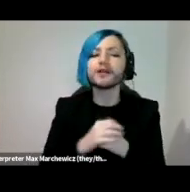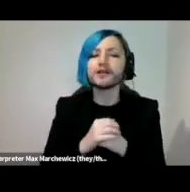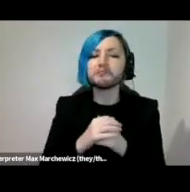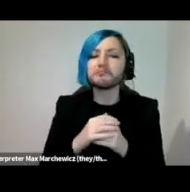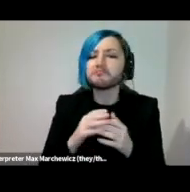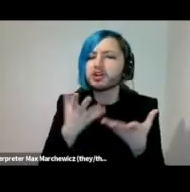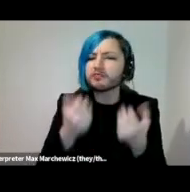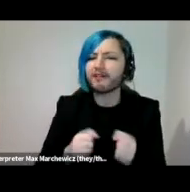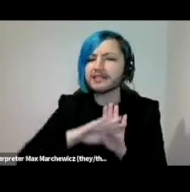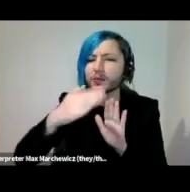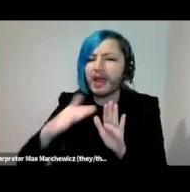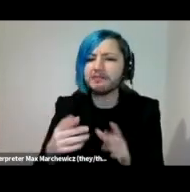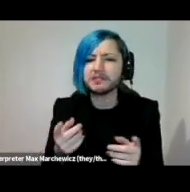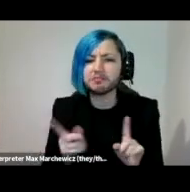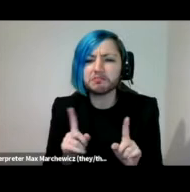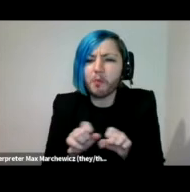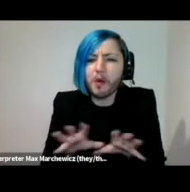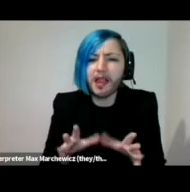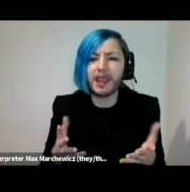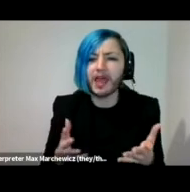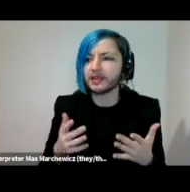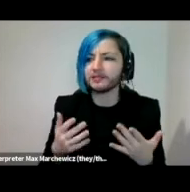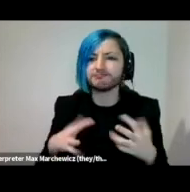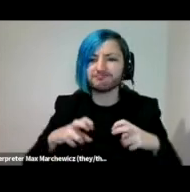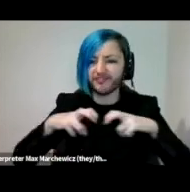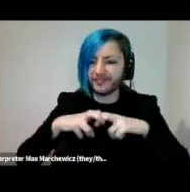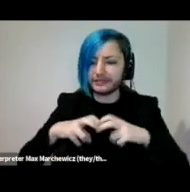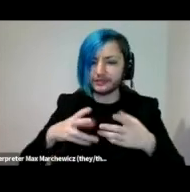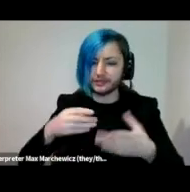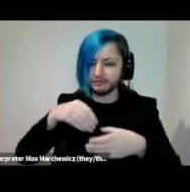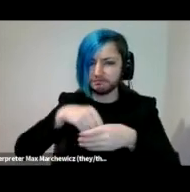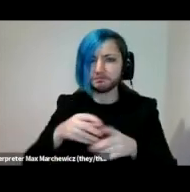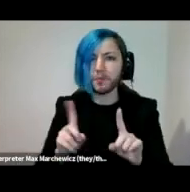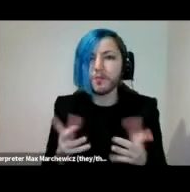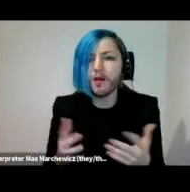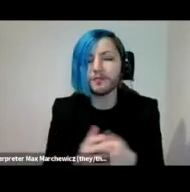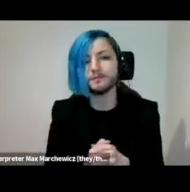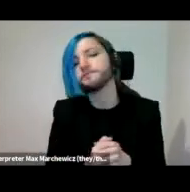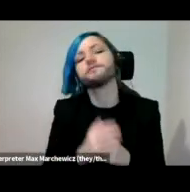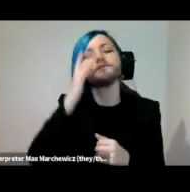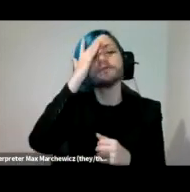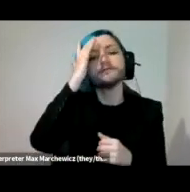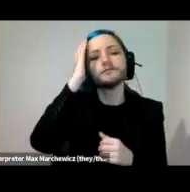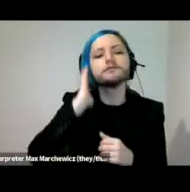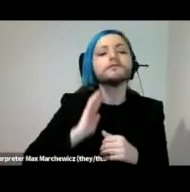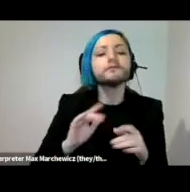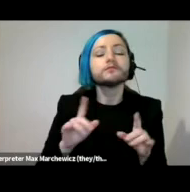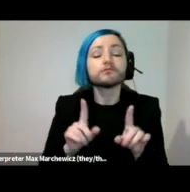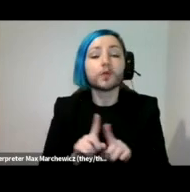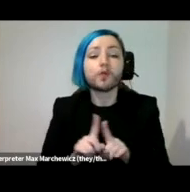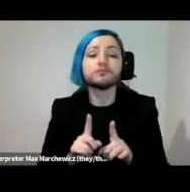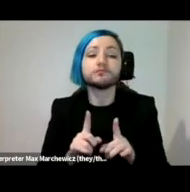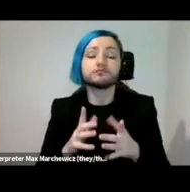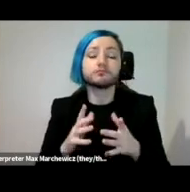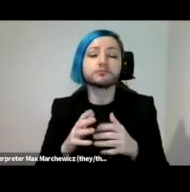of gravitational waves, what they actually physically are. I'm also going to talk a bit about the